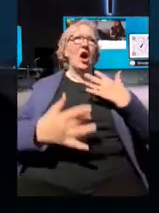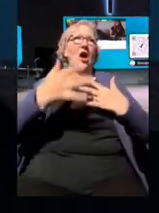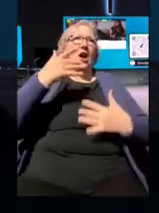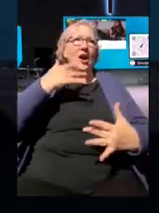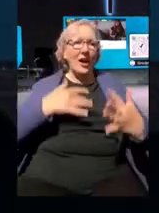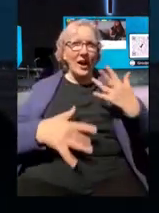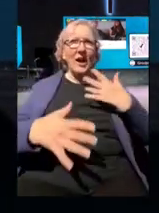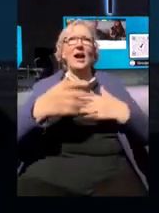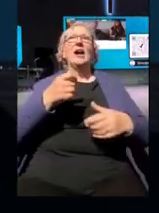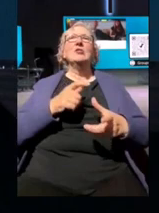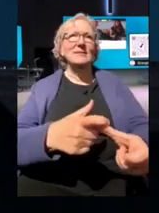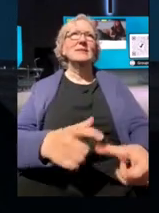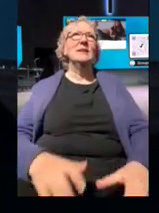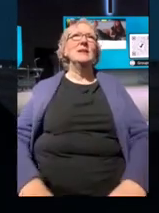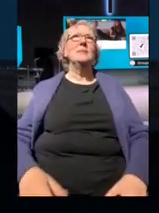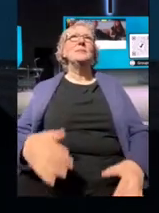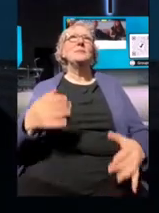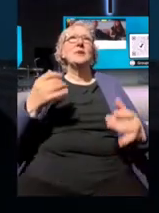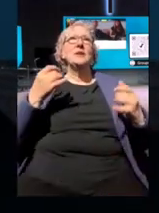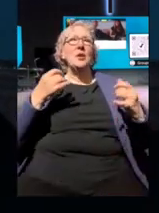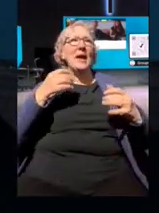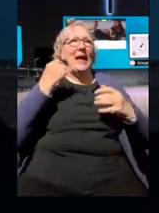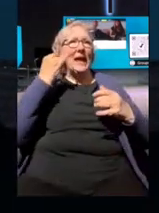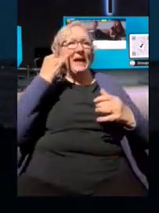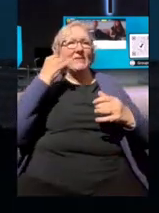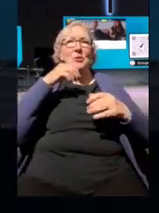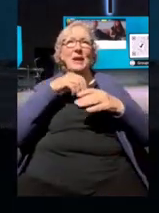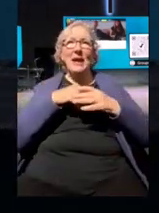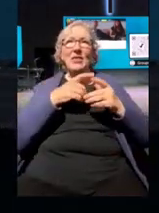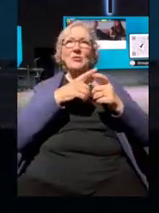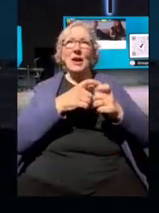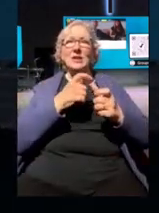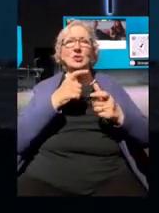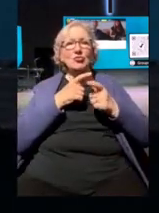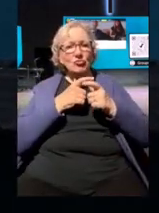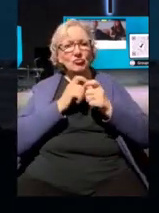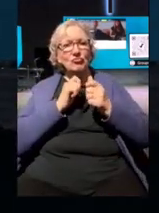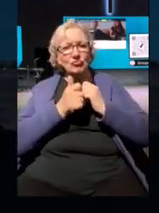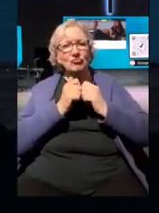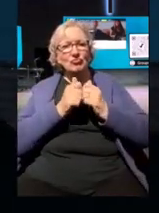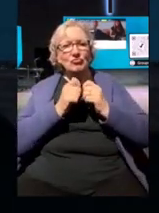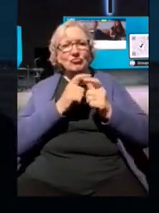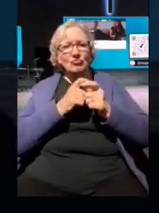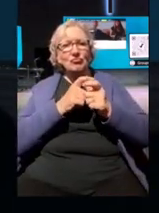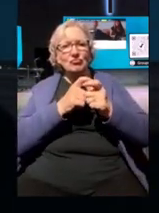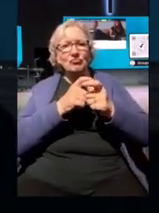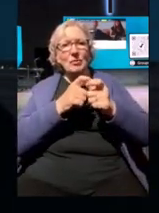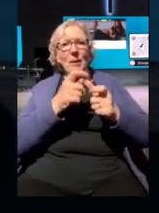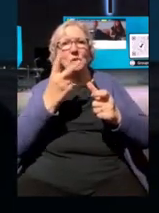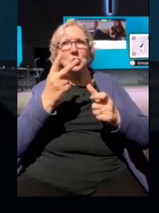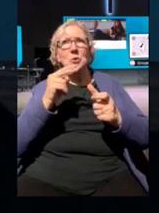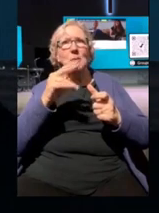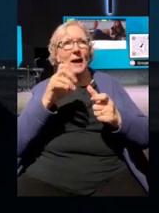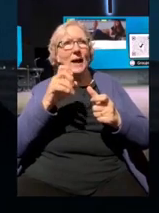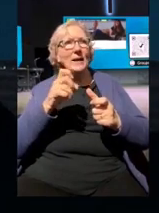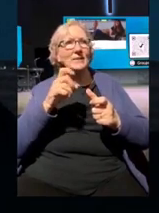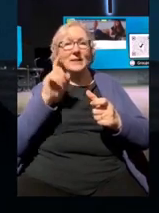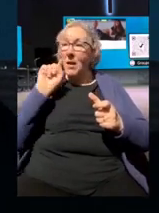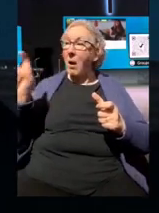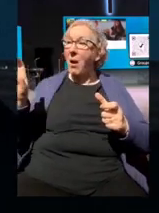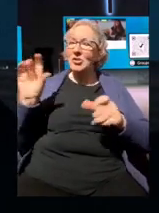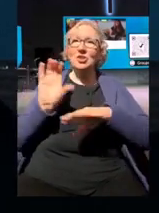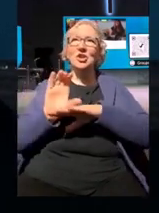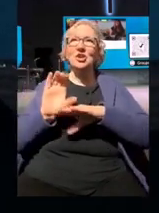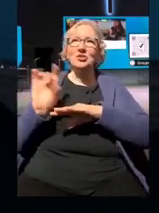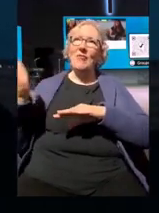race, you get about 2 miles into the race, and you come to the church. We're about 2 miles into